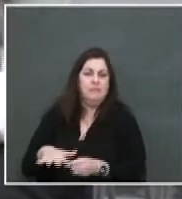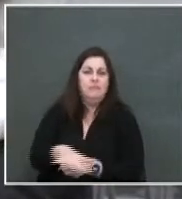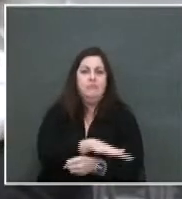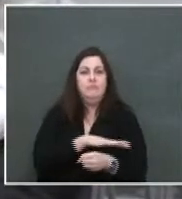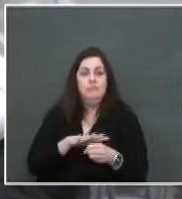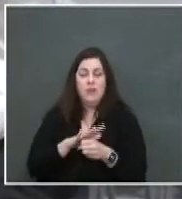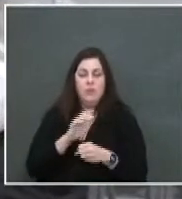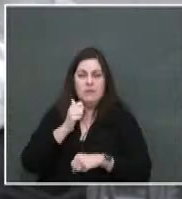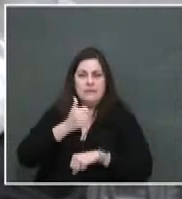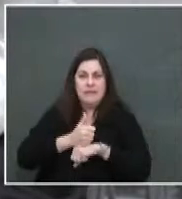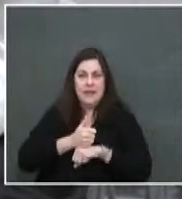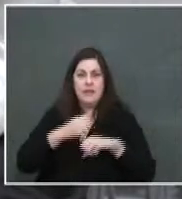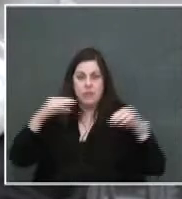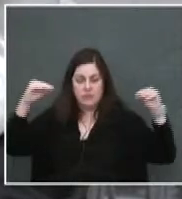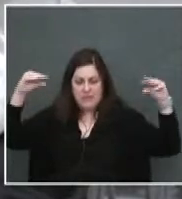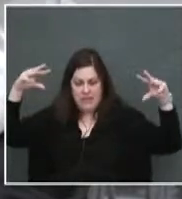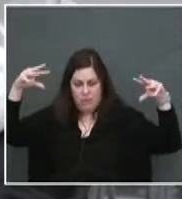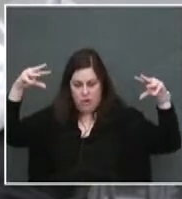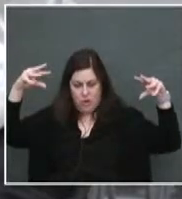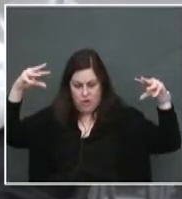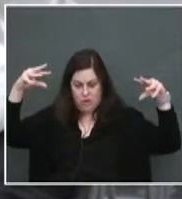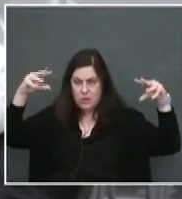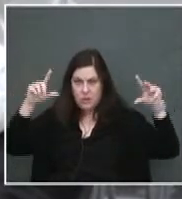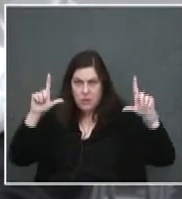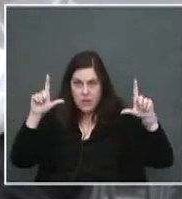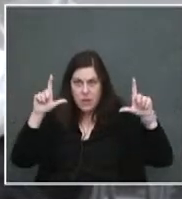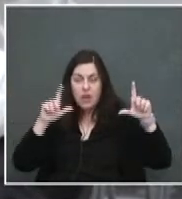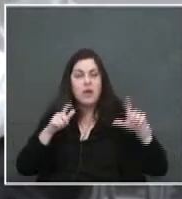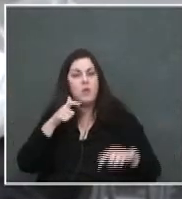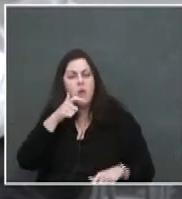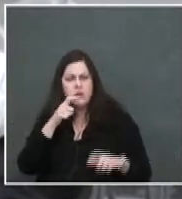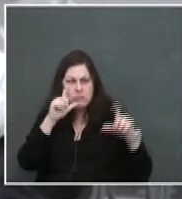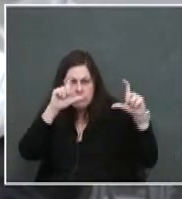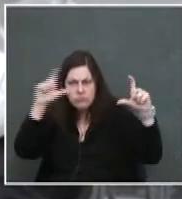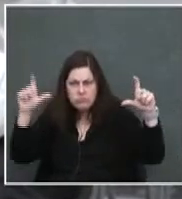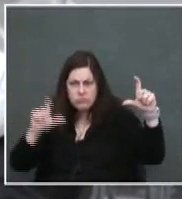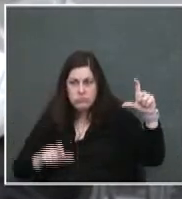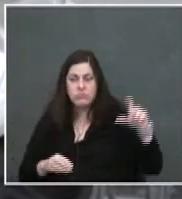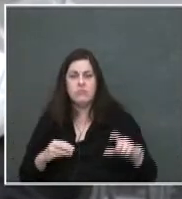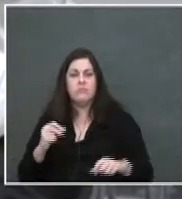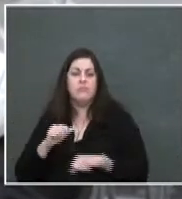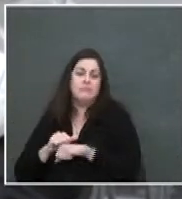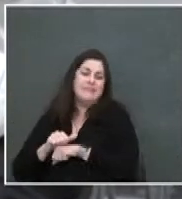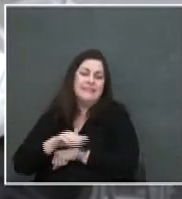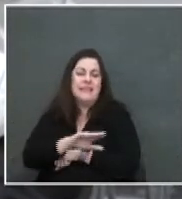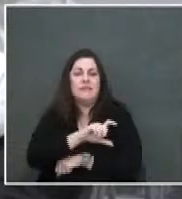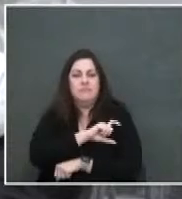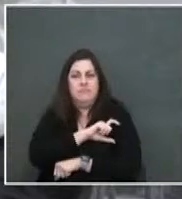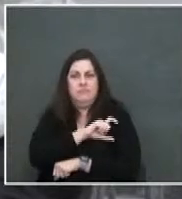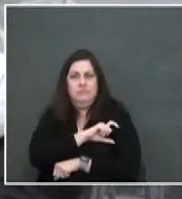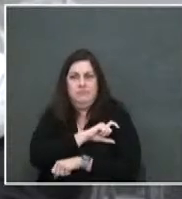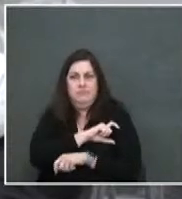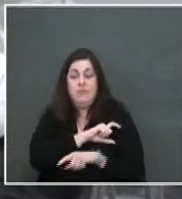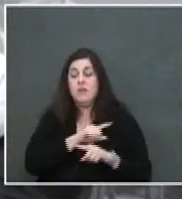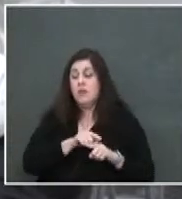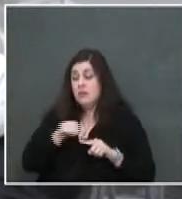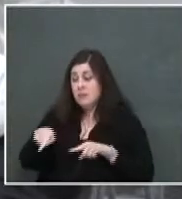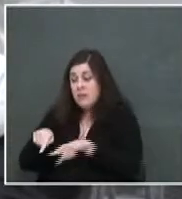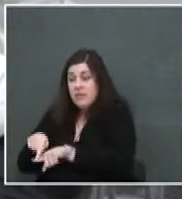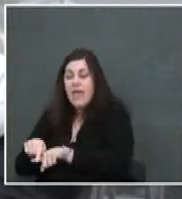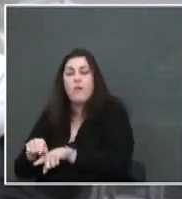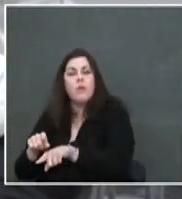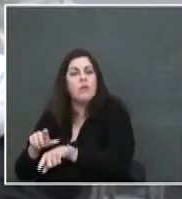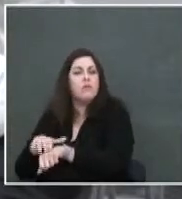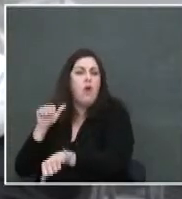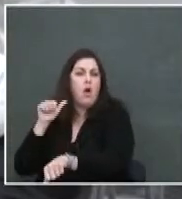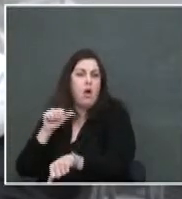where the cameras will be employed, and there'll be an immediate response from them to the dispatchers to get police officers on scene